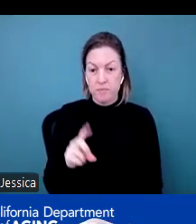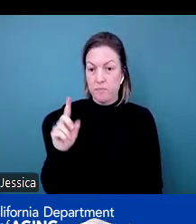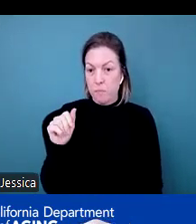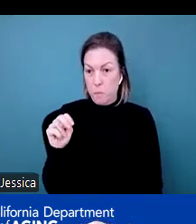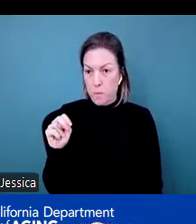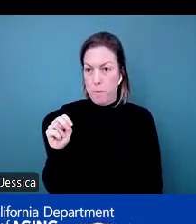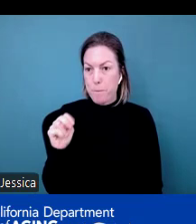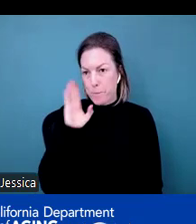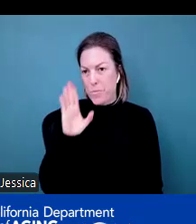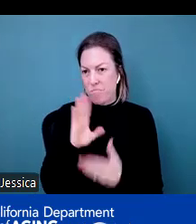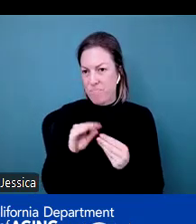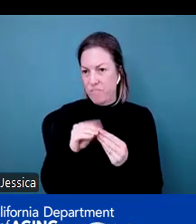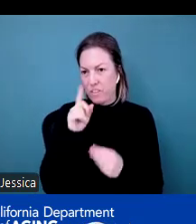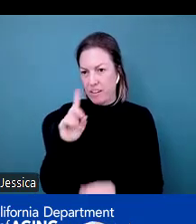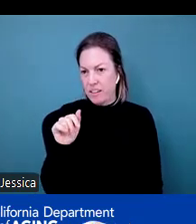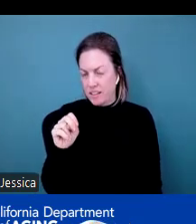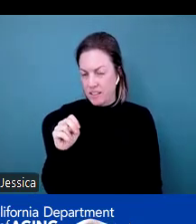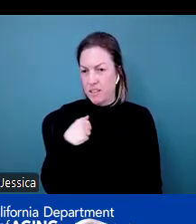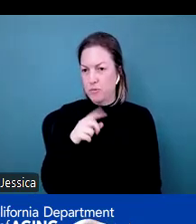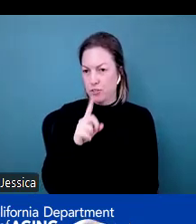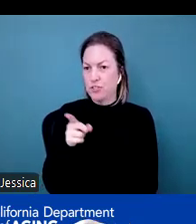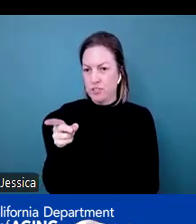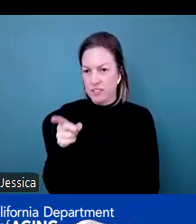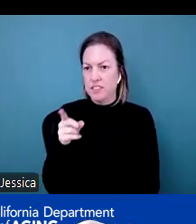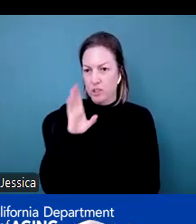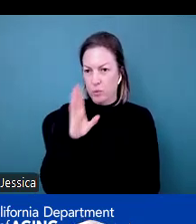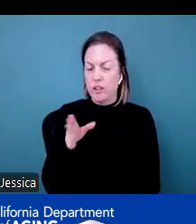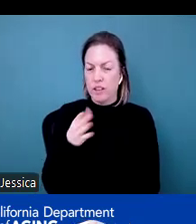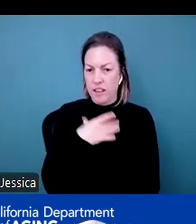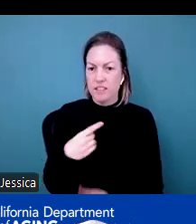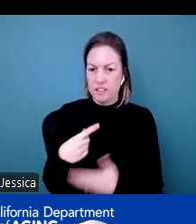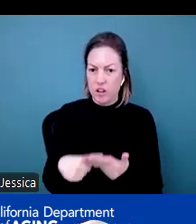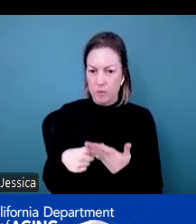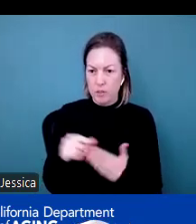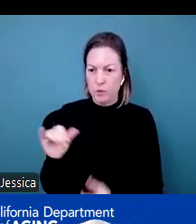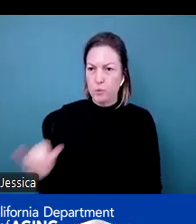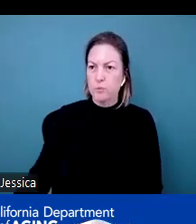speak for Dan. I'm pretty sure he would like to talk about it.